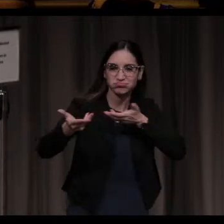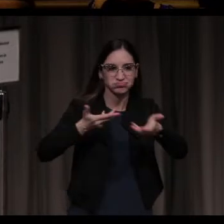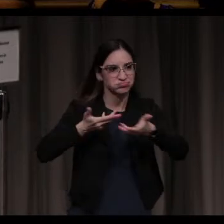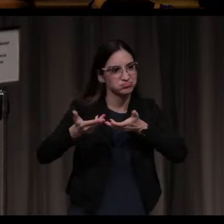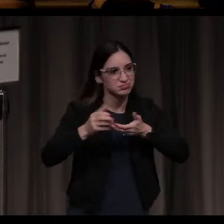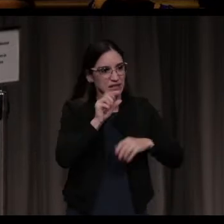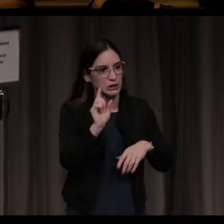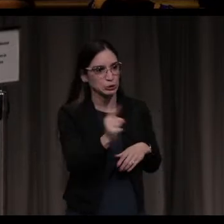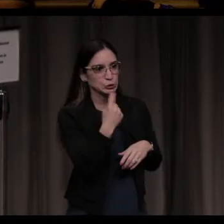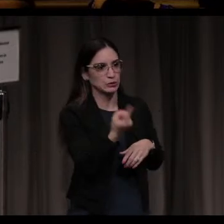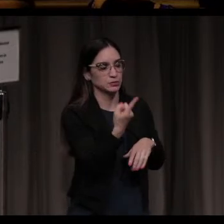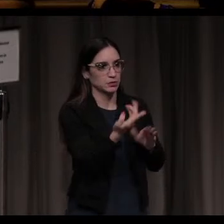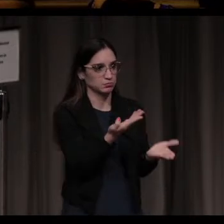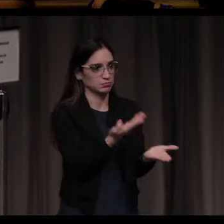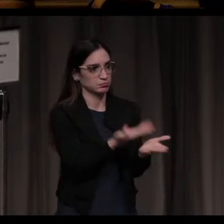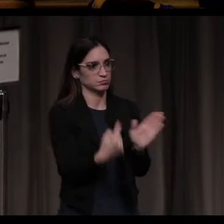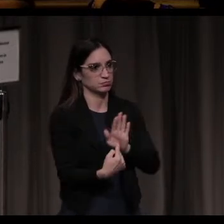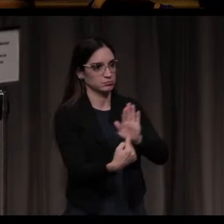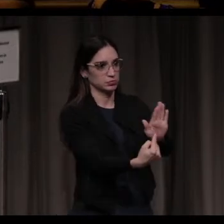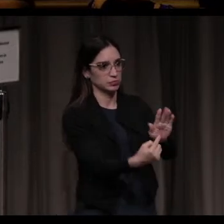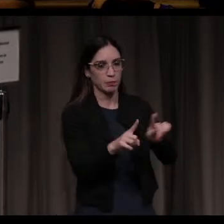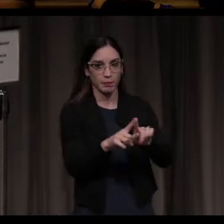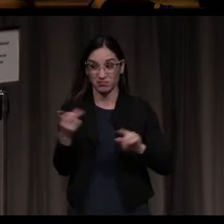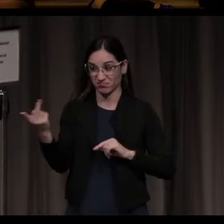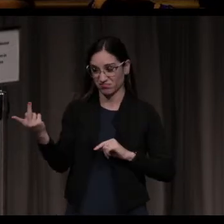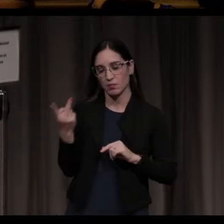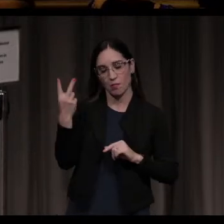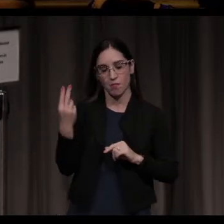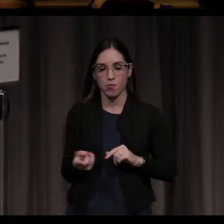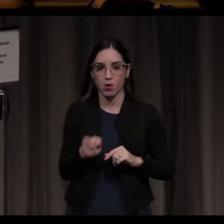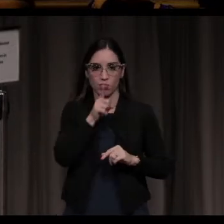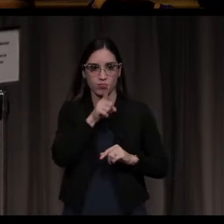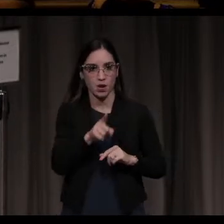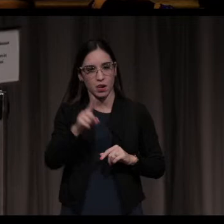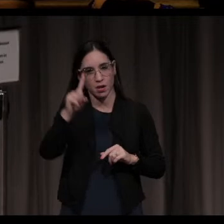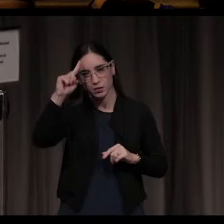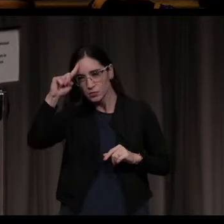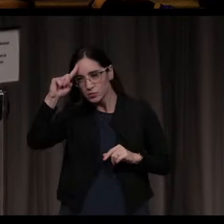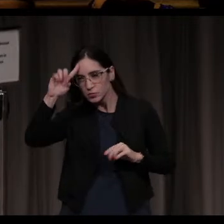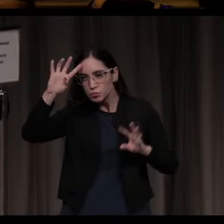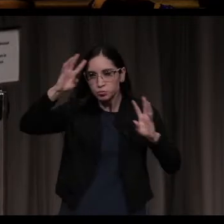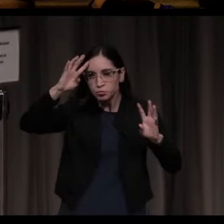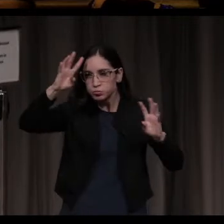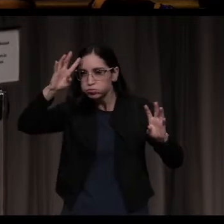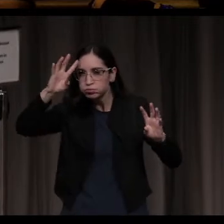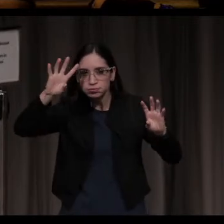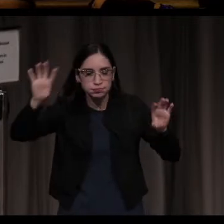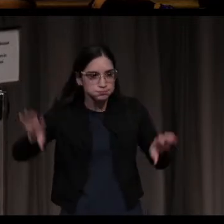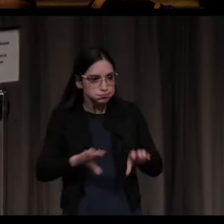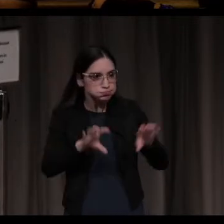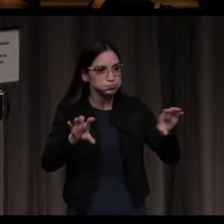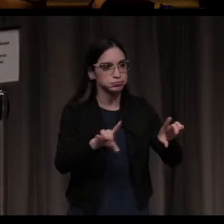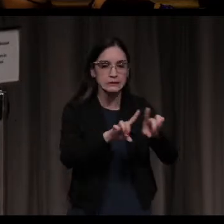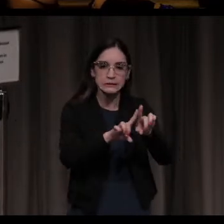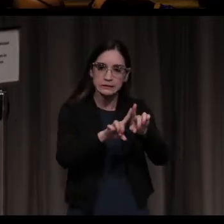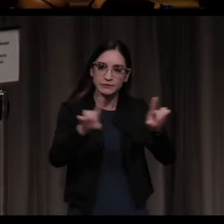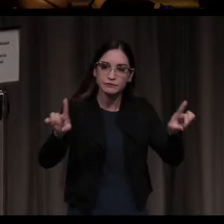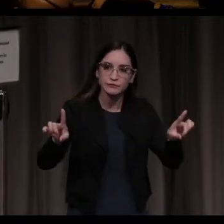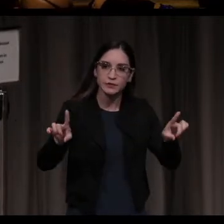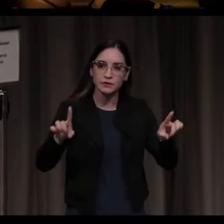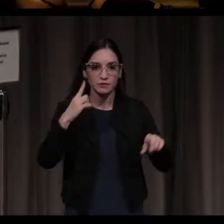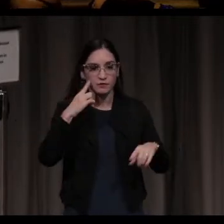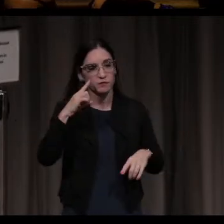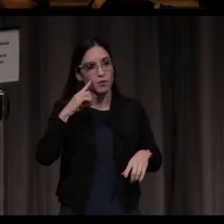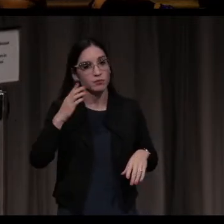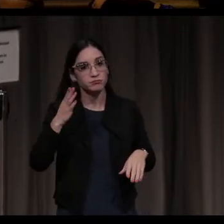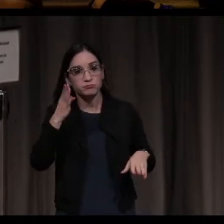only a conversation, but both of them are creating something different, so maybe a third, or as Houston